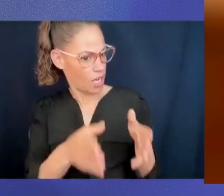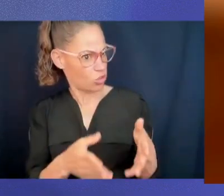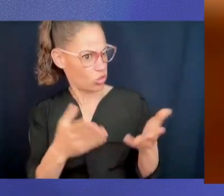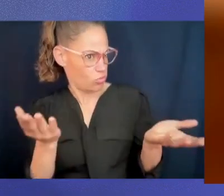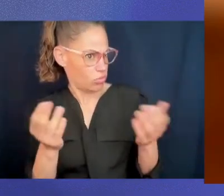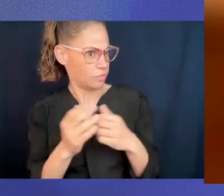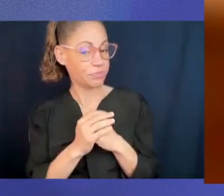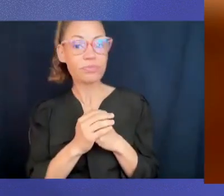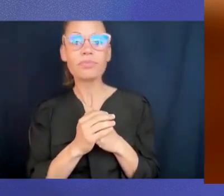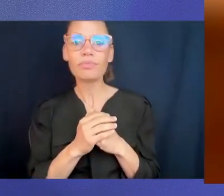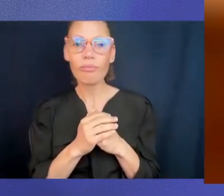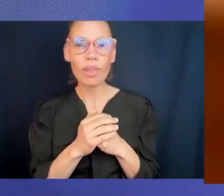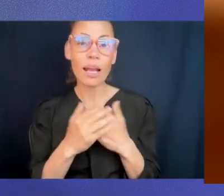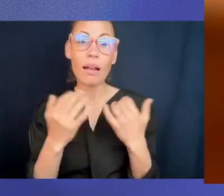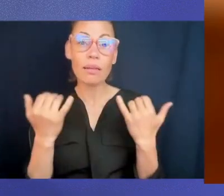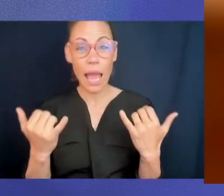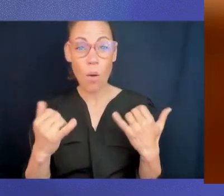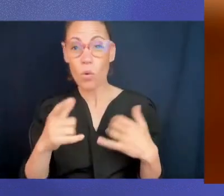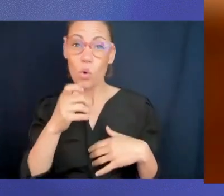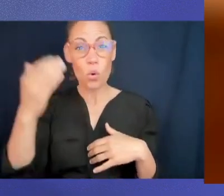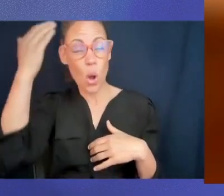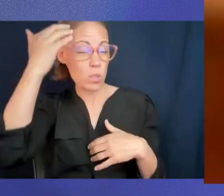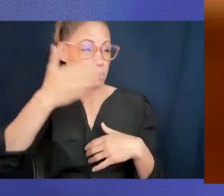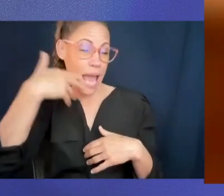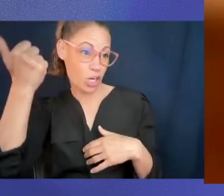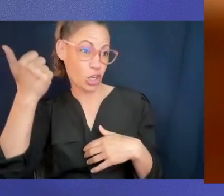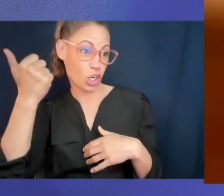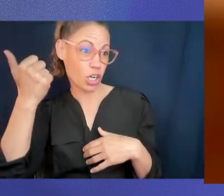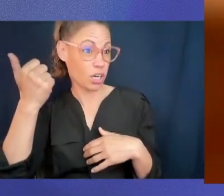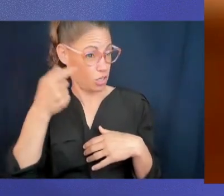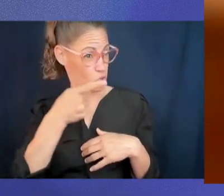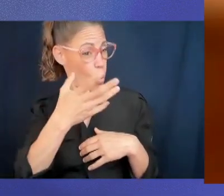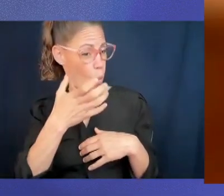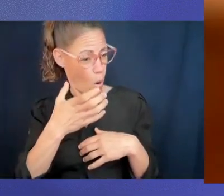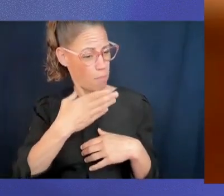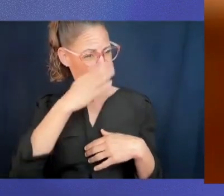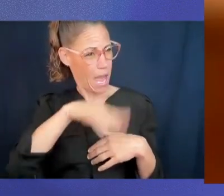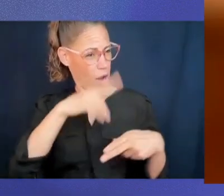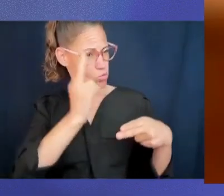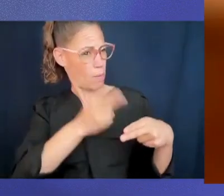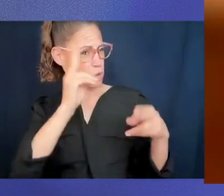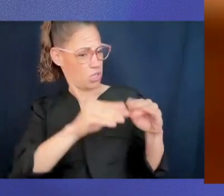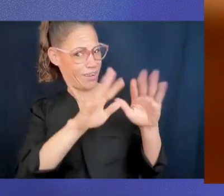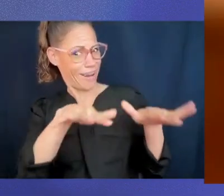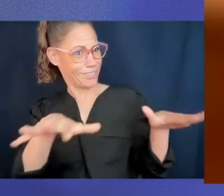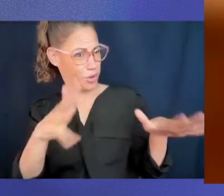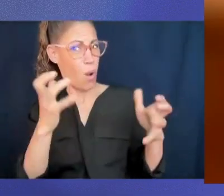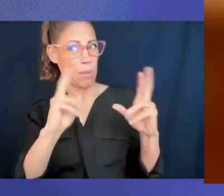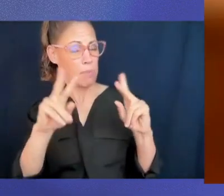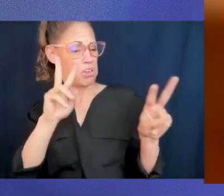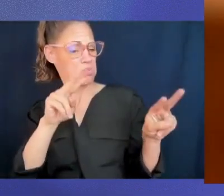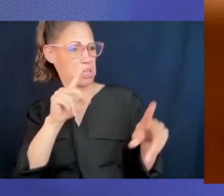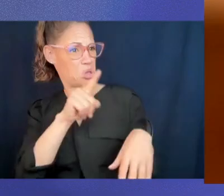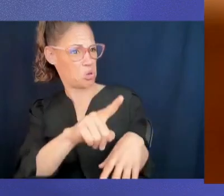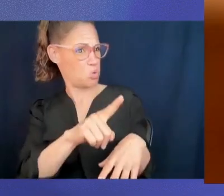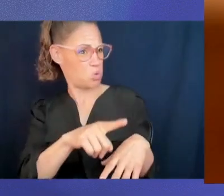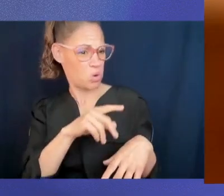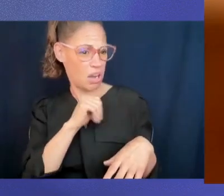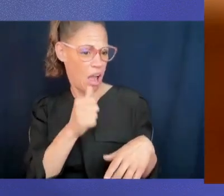Who do you think knows better? Do you want a reputation here for being non-compliant? I promise you it won't be